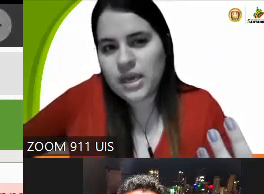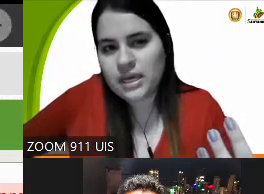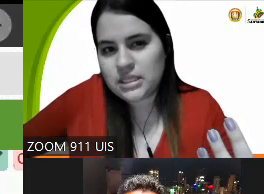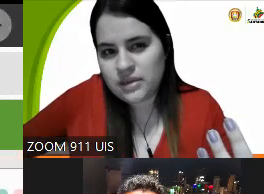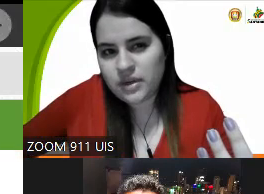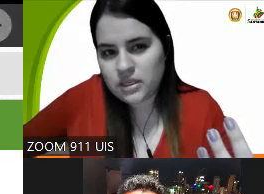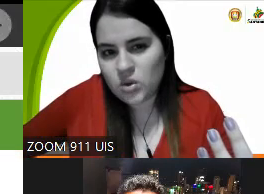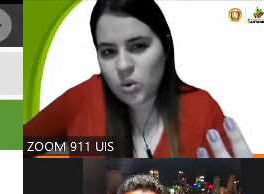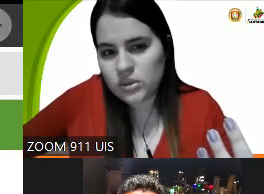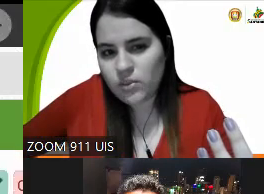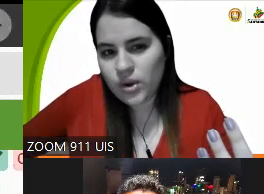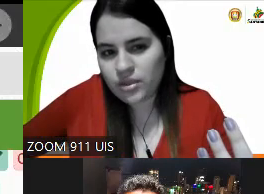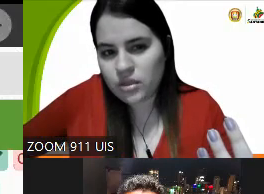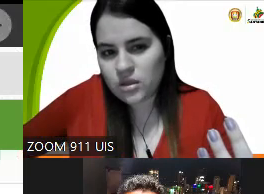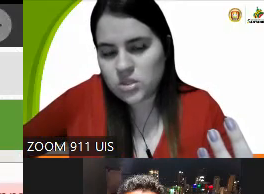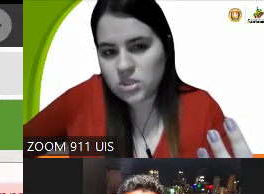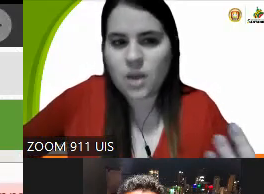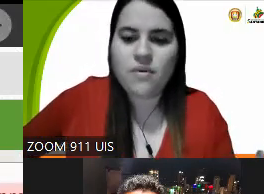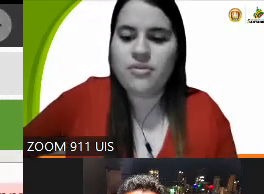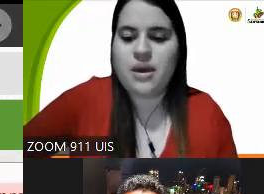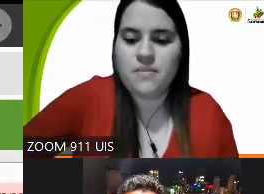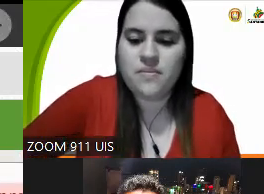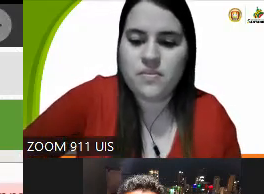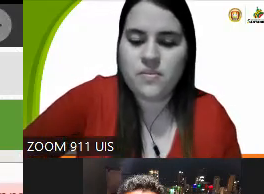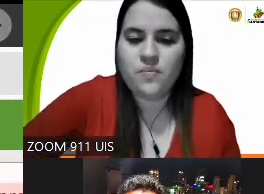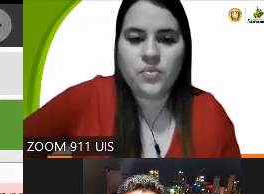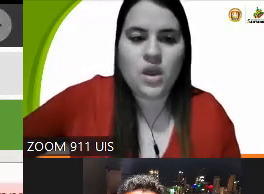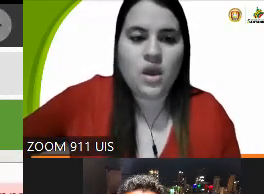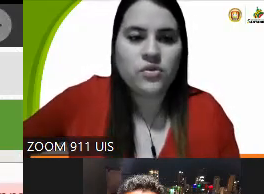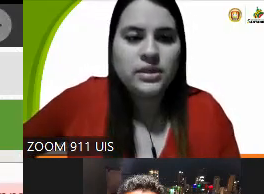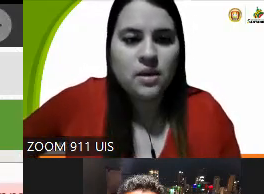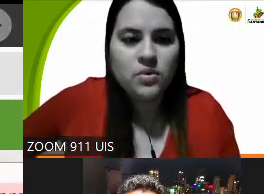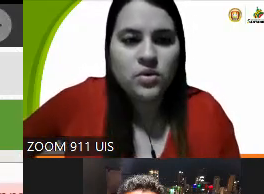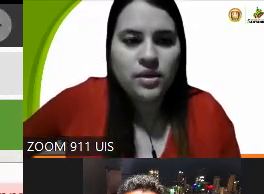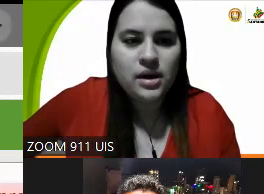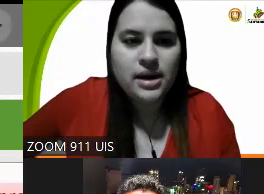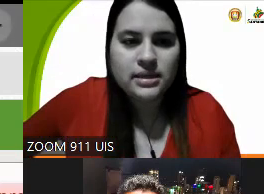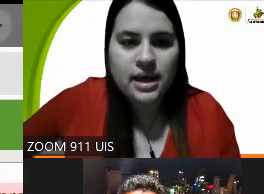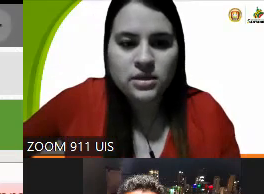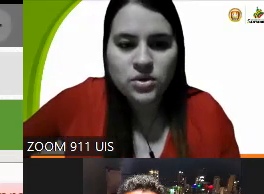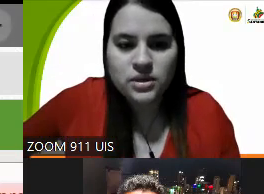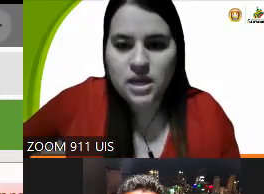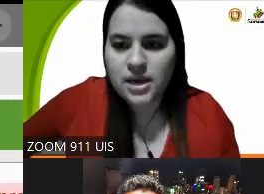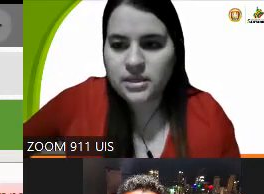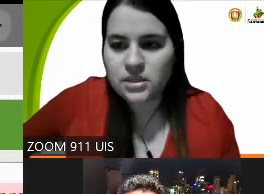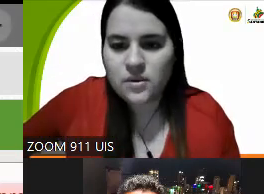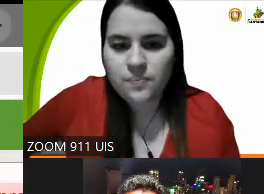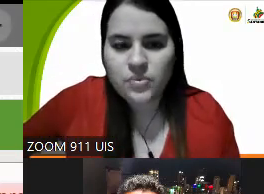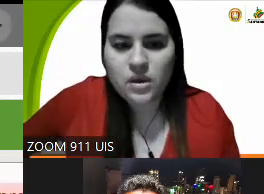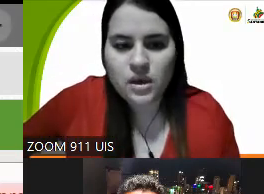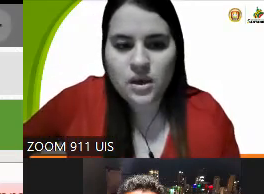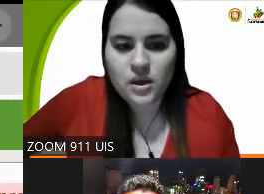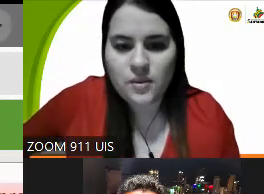all of the activities, only with some of them. For example, the next